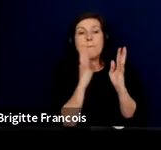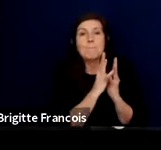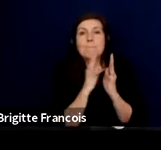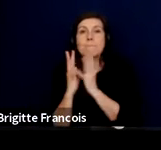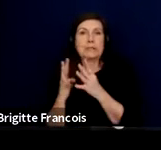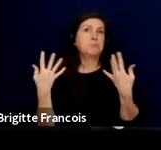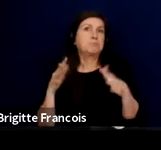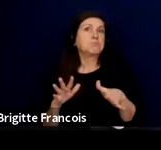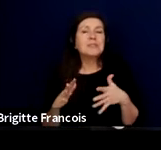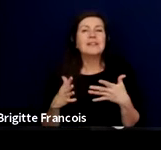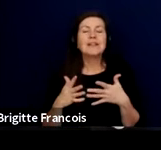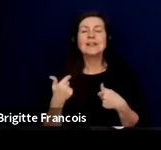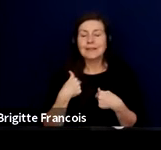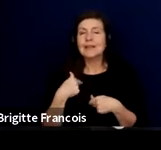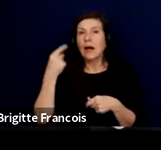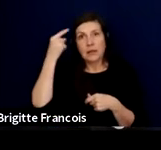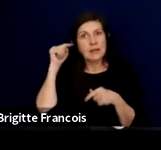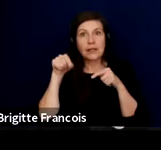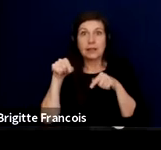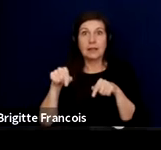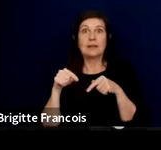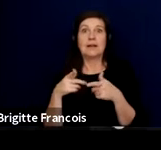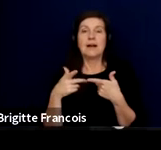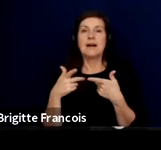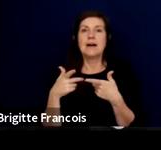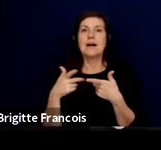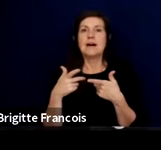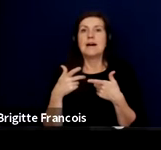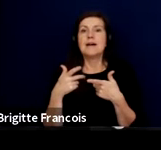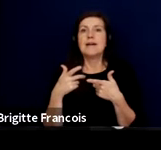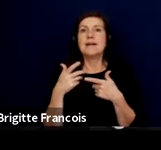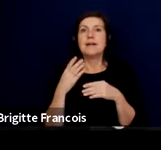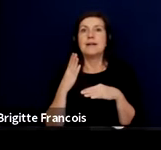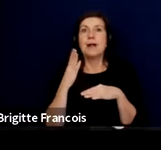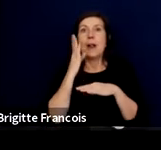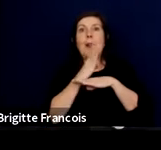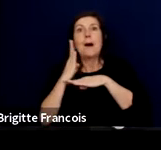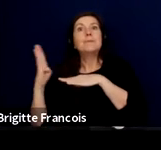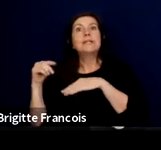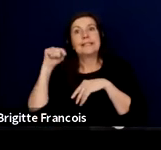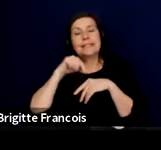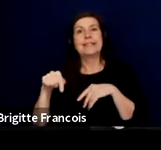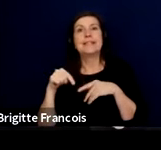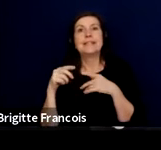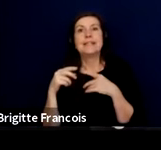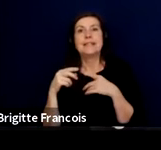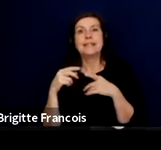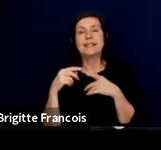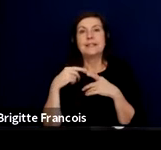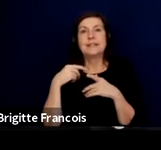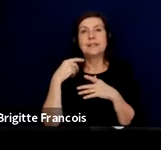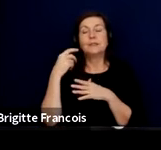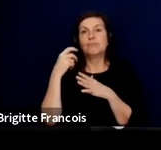I think it's a very good idea, but I can say